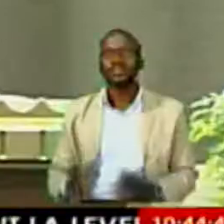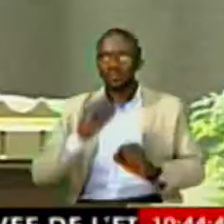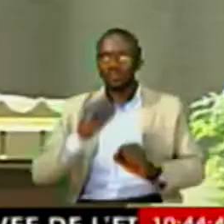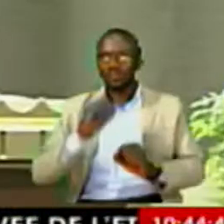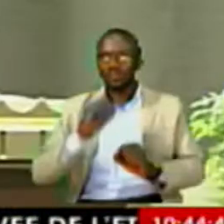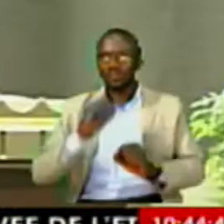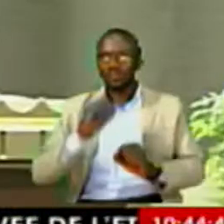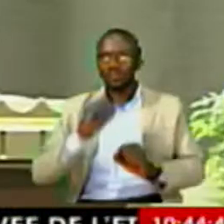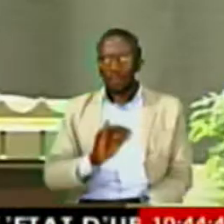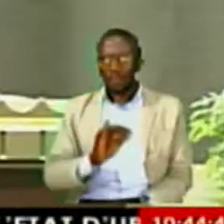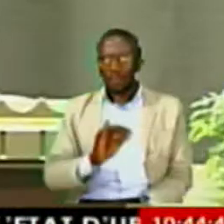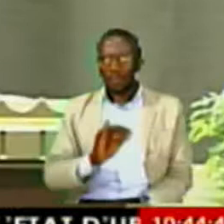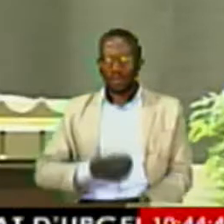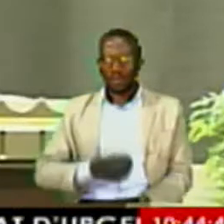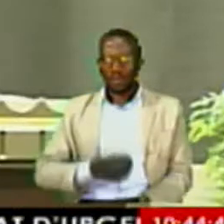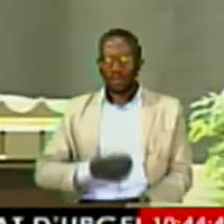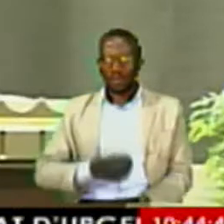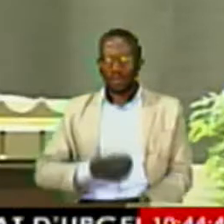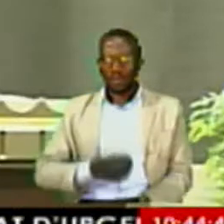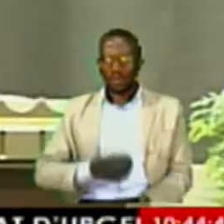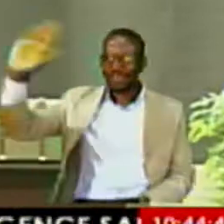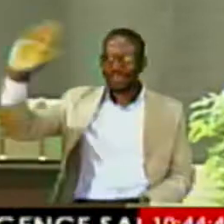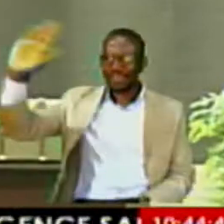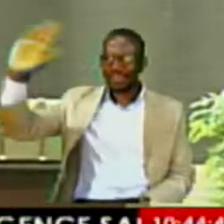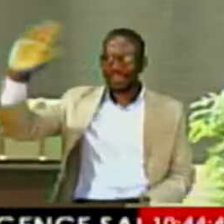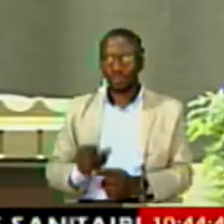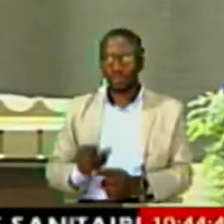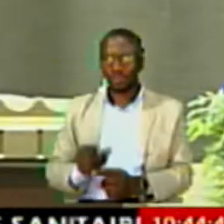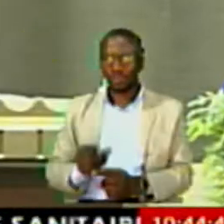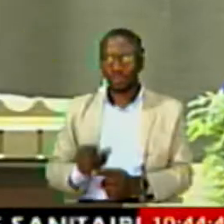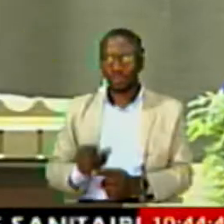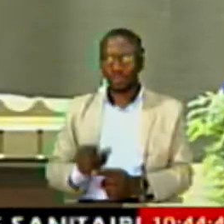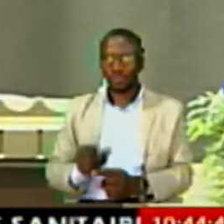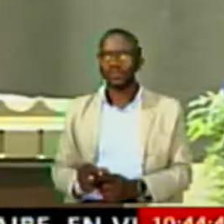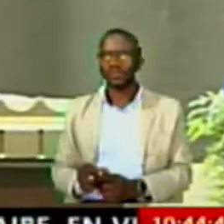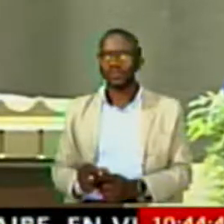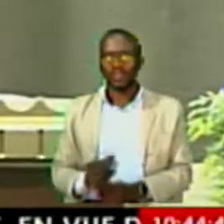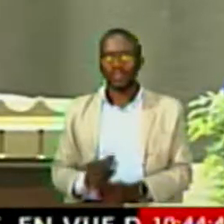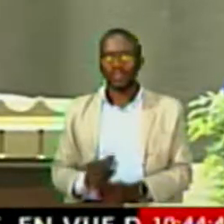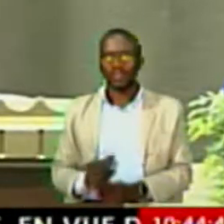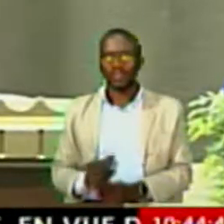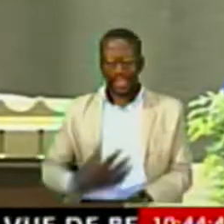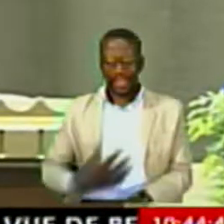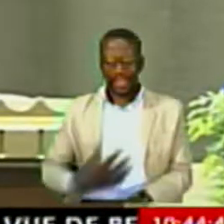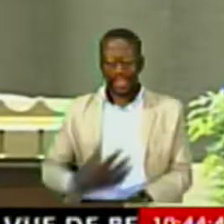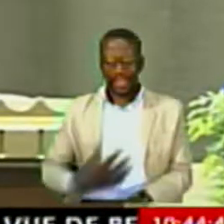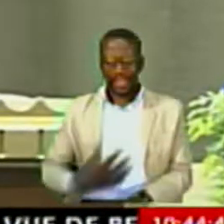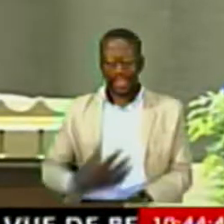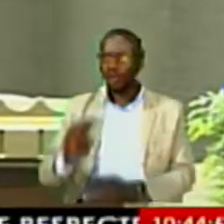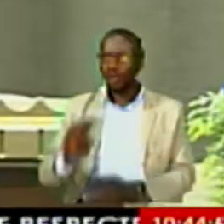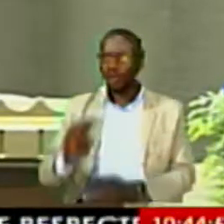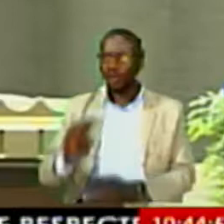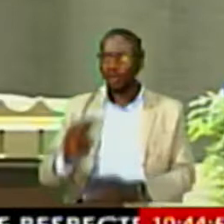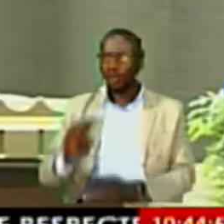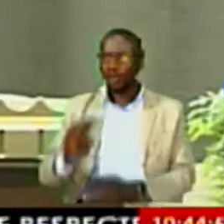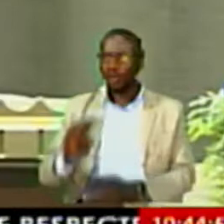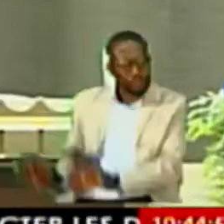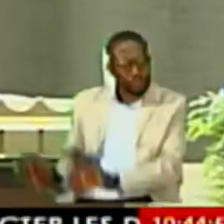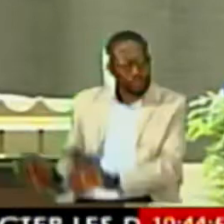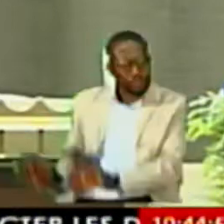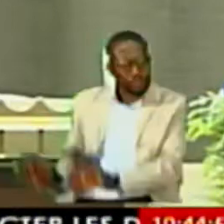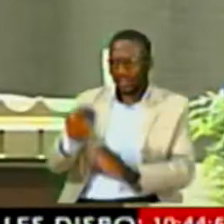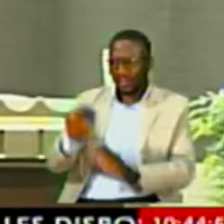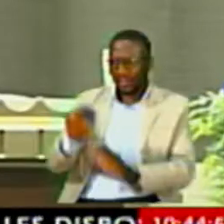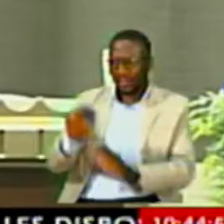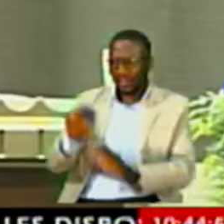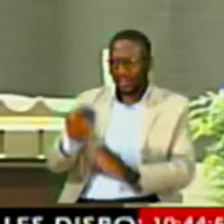ta parole. I have given them your word. Et le monde les a haïs. And the world has hated them.